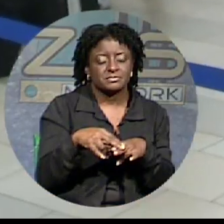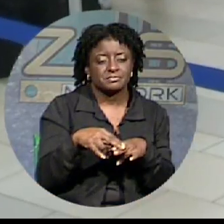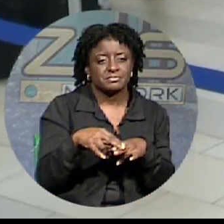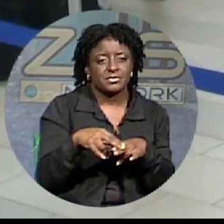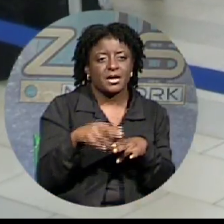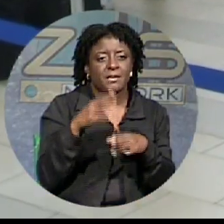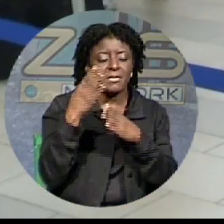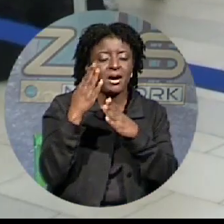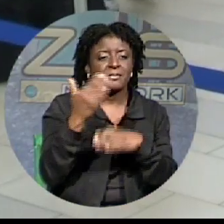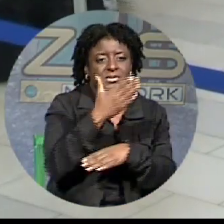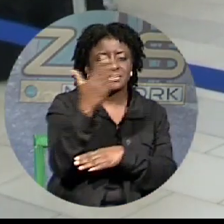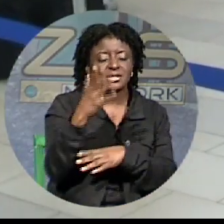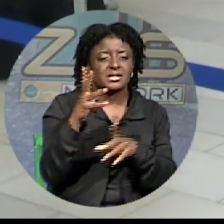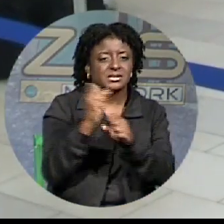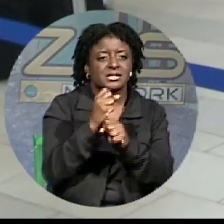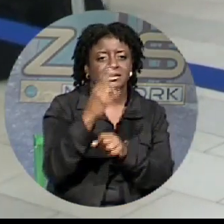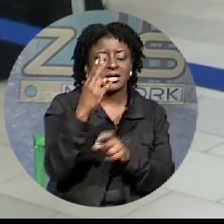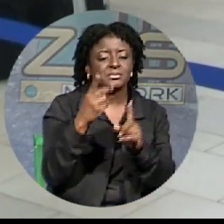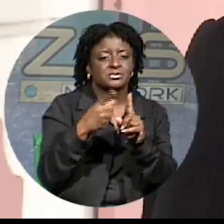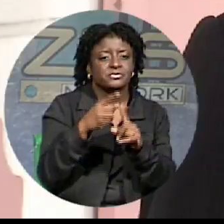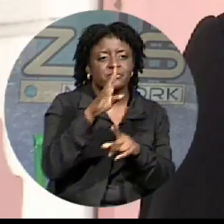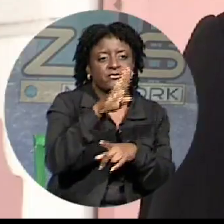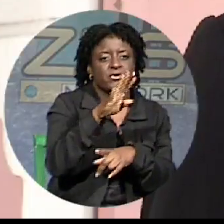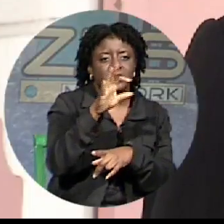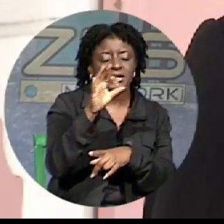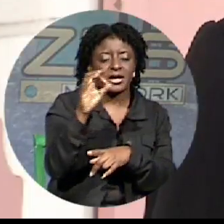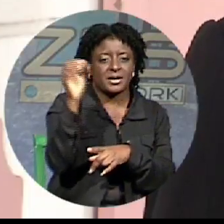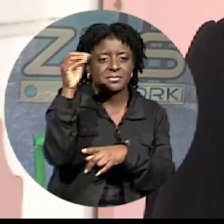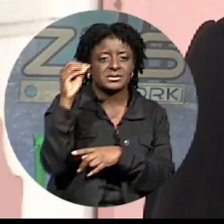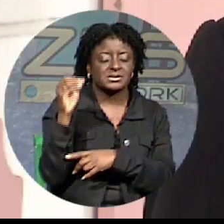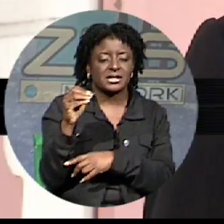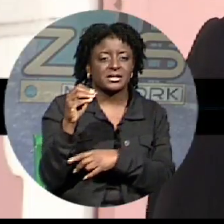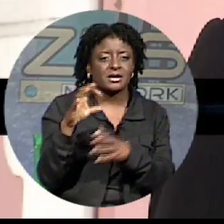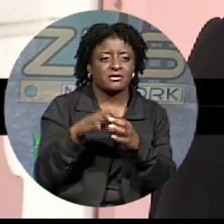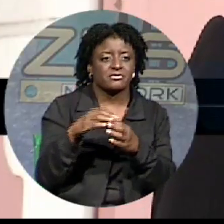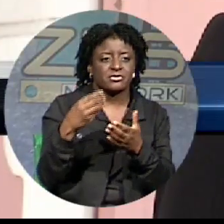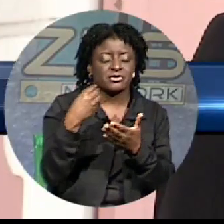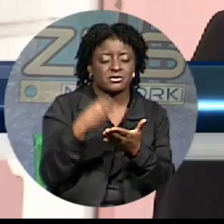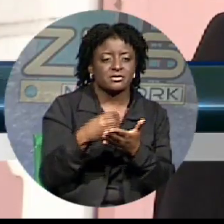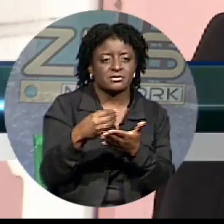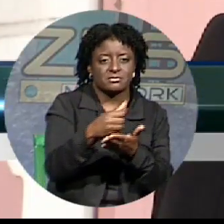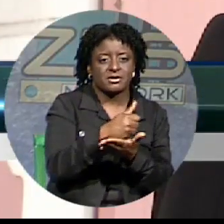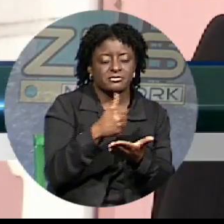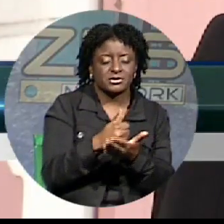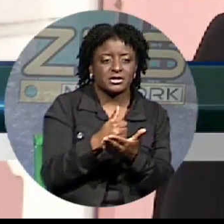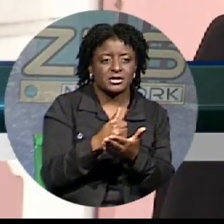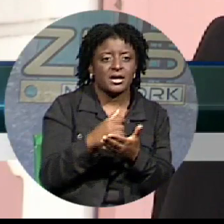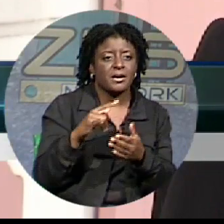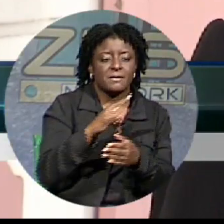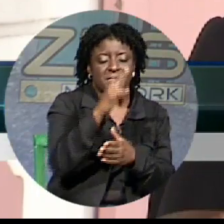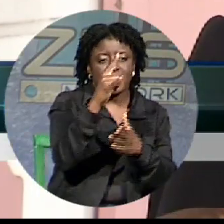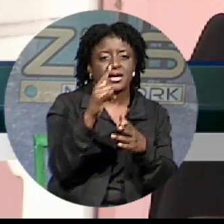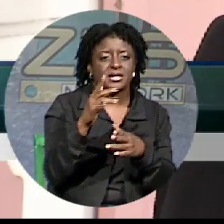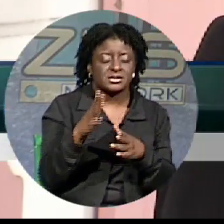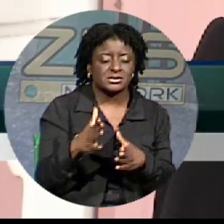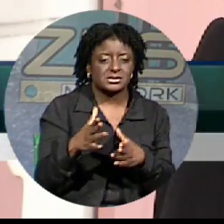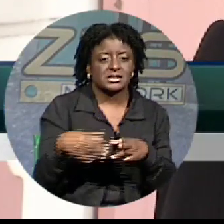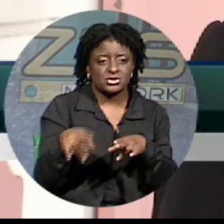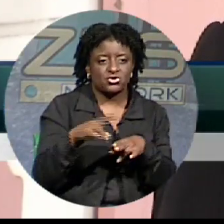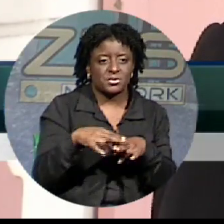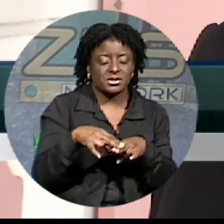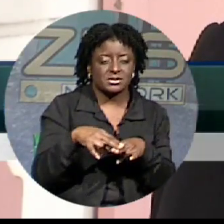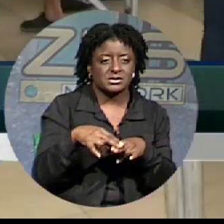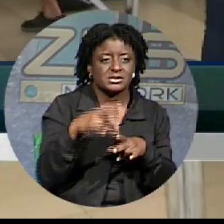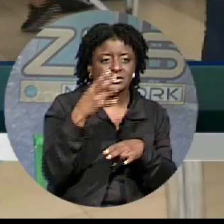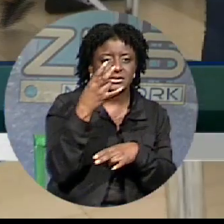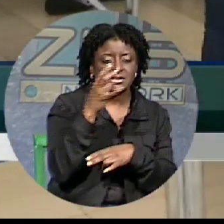and 20% of that belongs to pilots alone. The pilot's increment is $1,700 a year to the bottom and